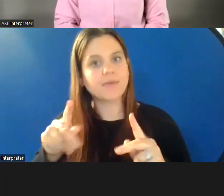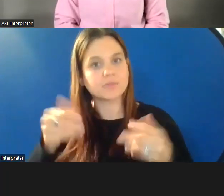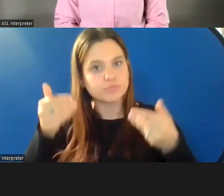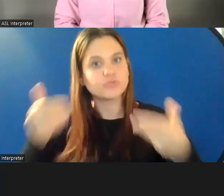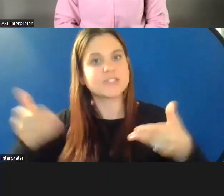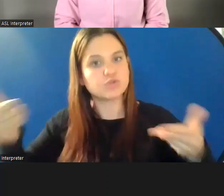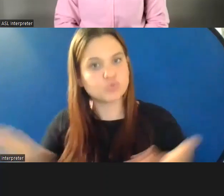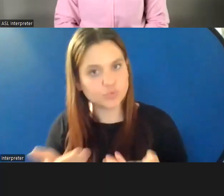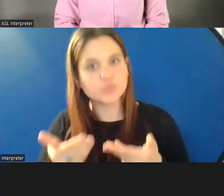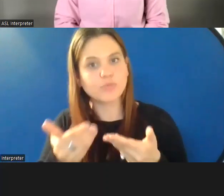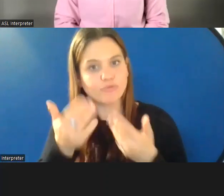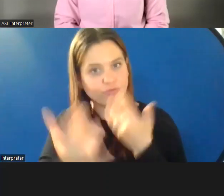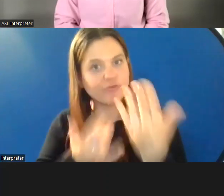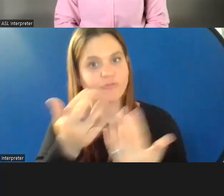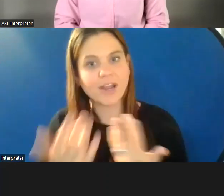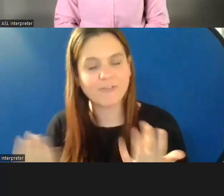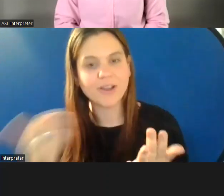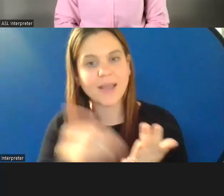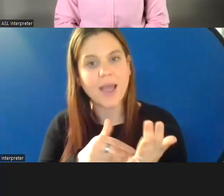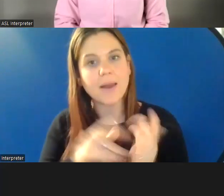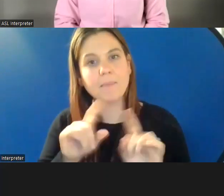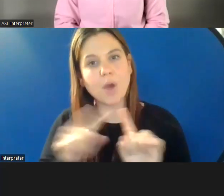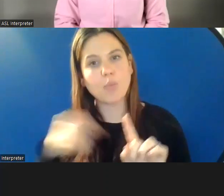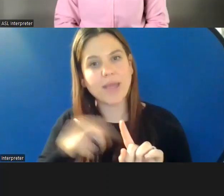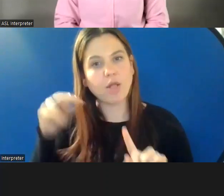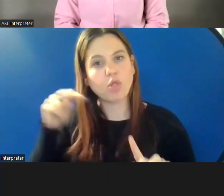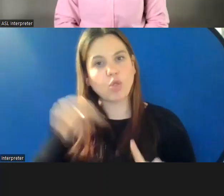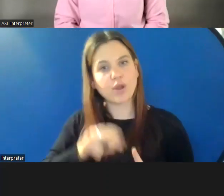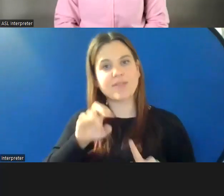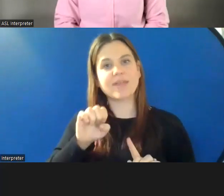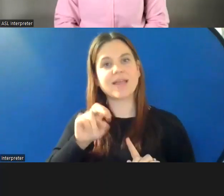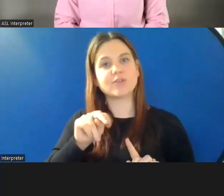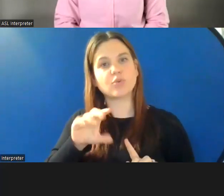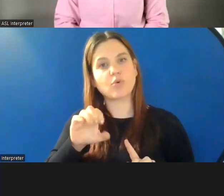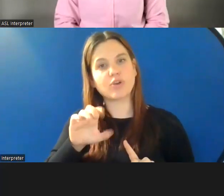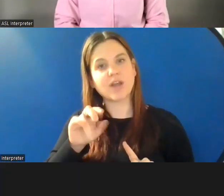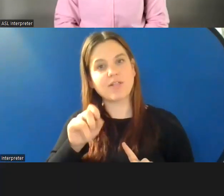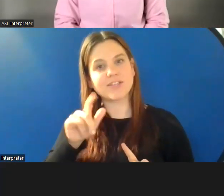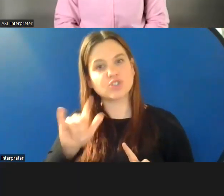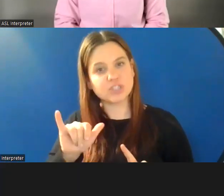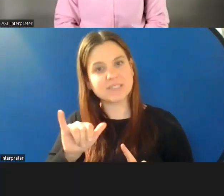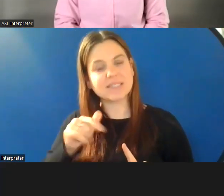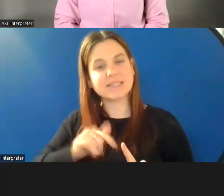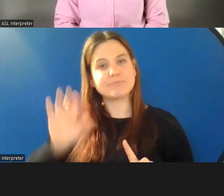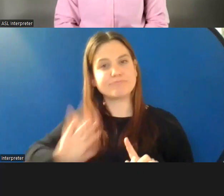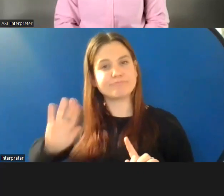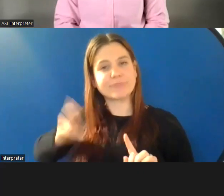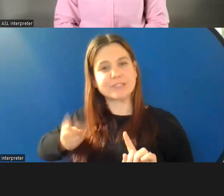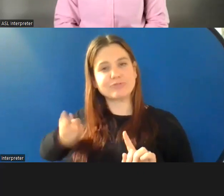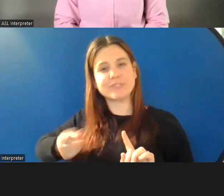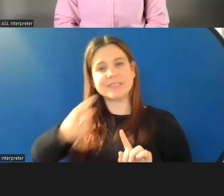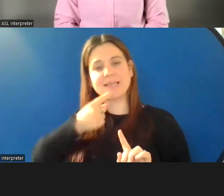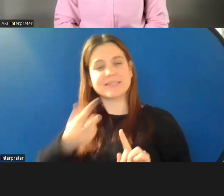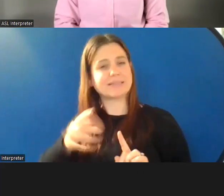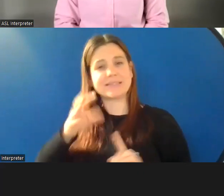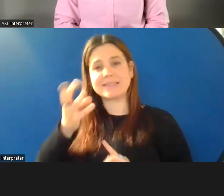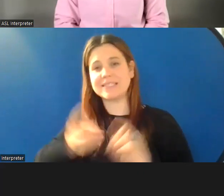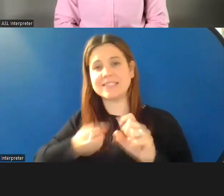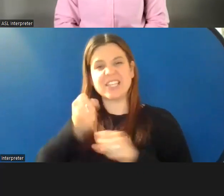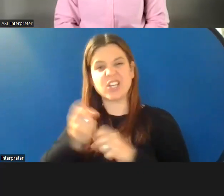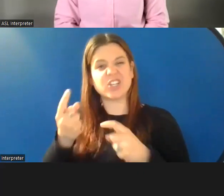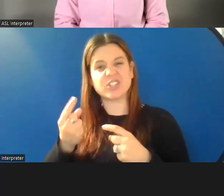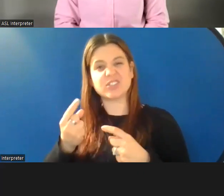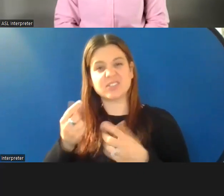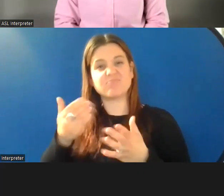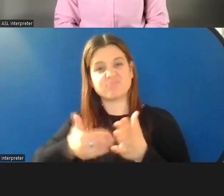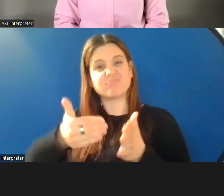places, when you look at the dendrochronology record, they were being burned every 6 to 9 years, and they haven't seen fire for,